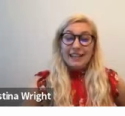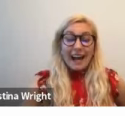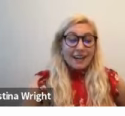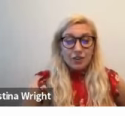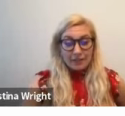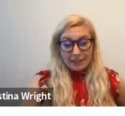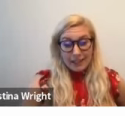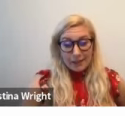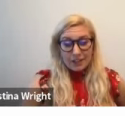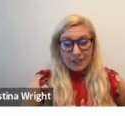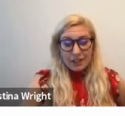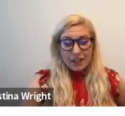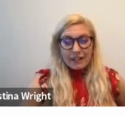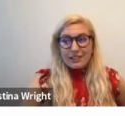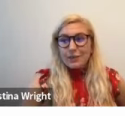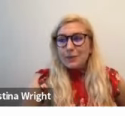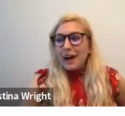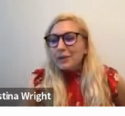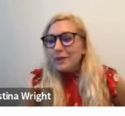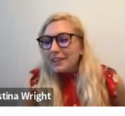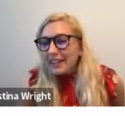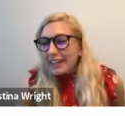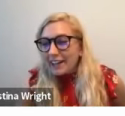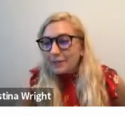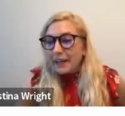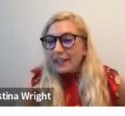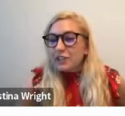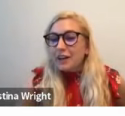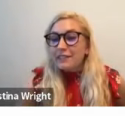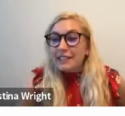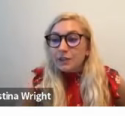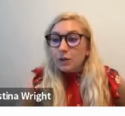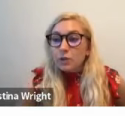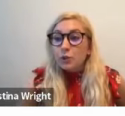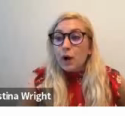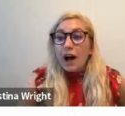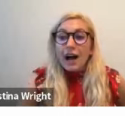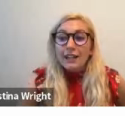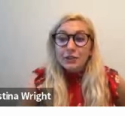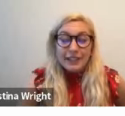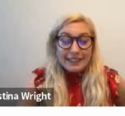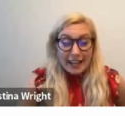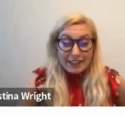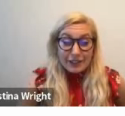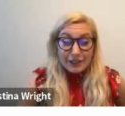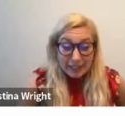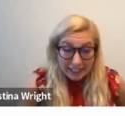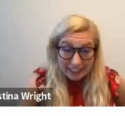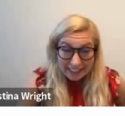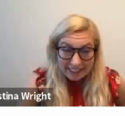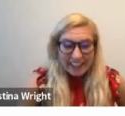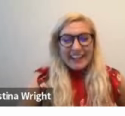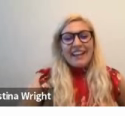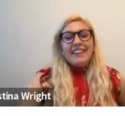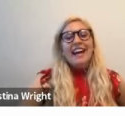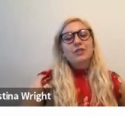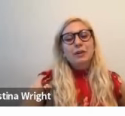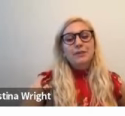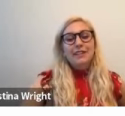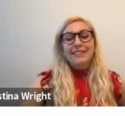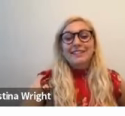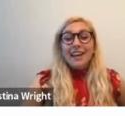causes catastrophic damage. So why are we looking at a range of 0 to 110 degrees?